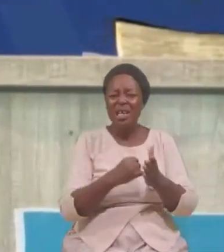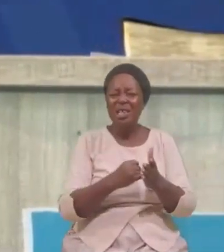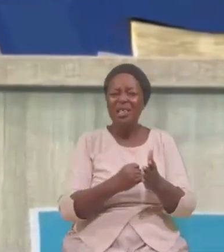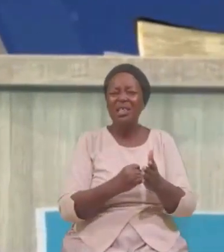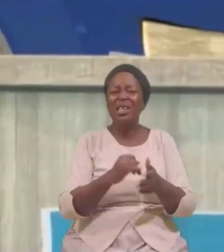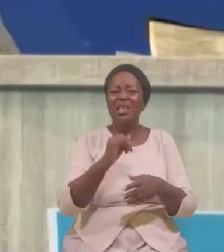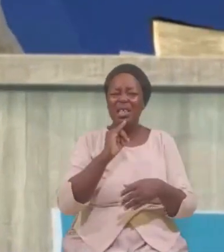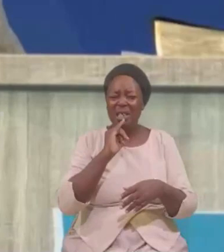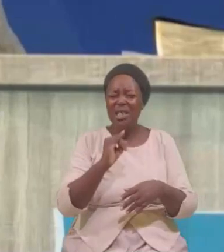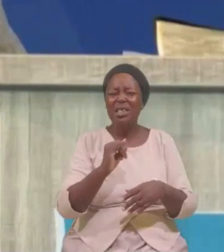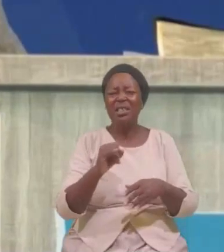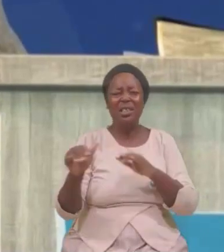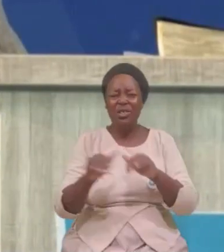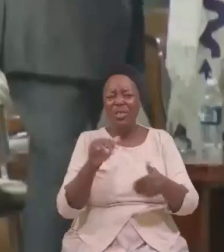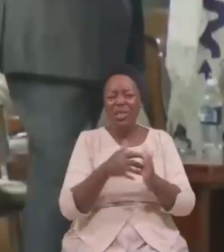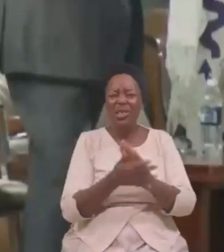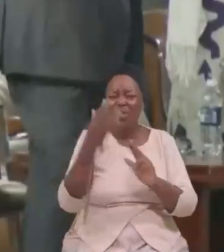is done.